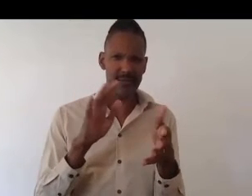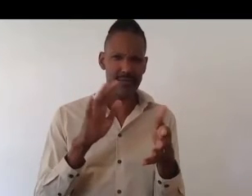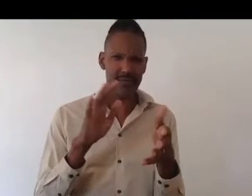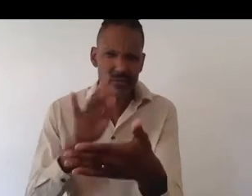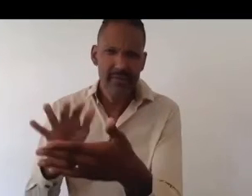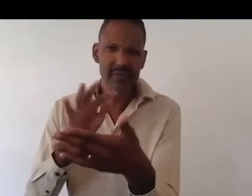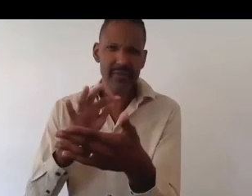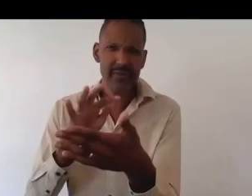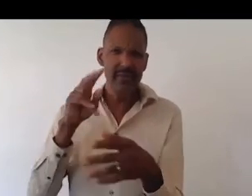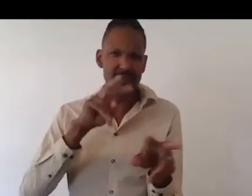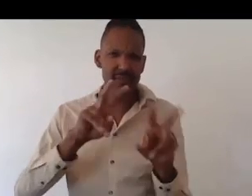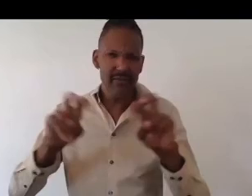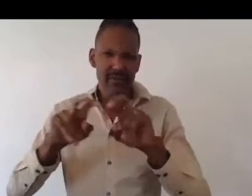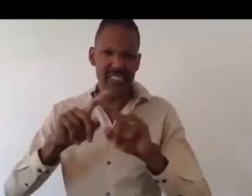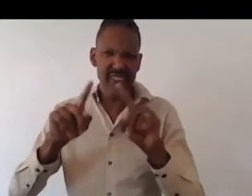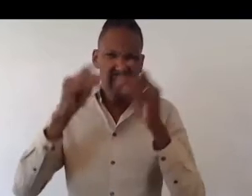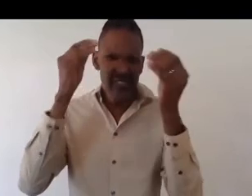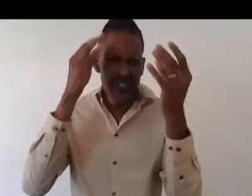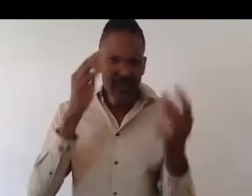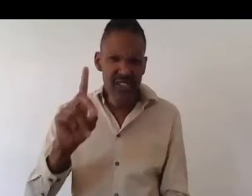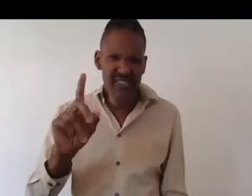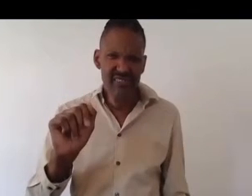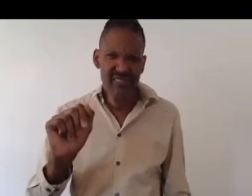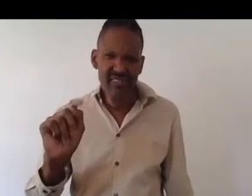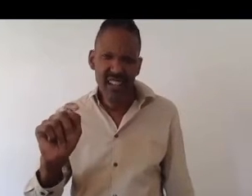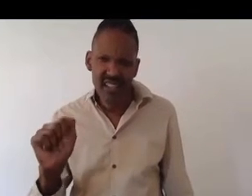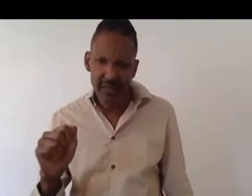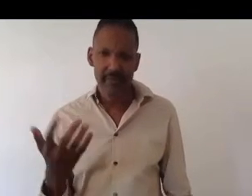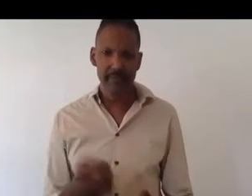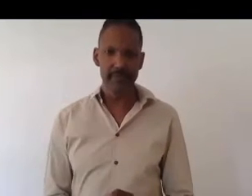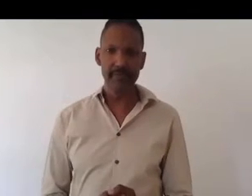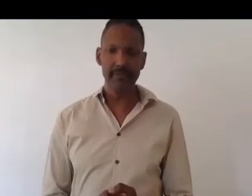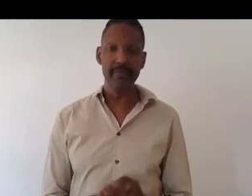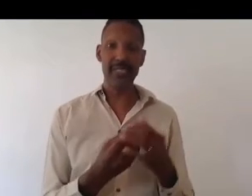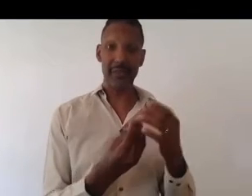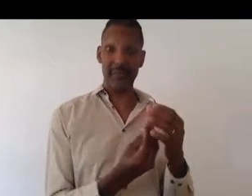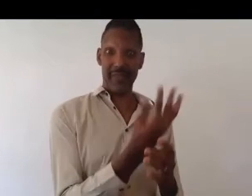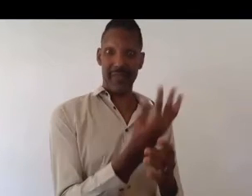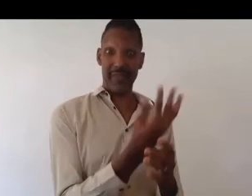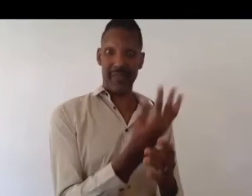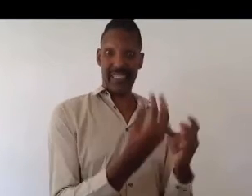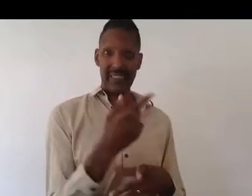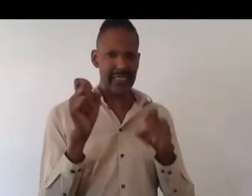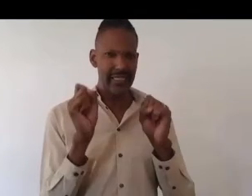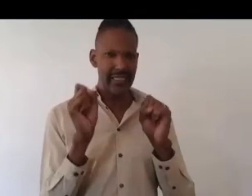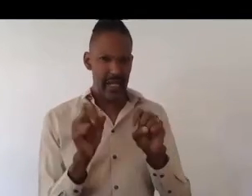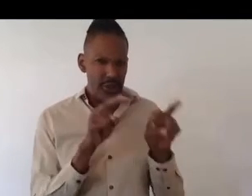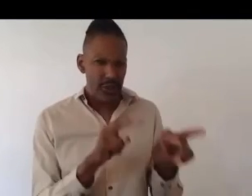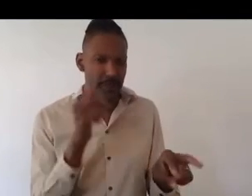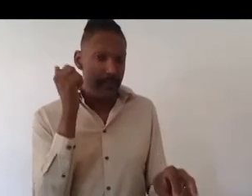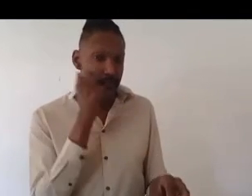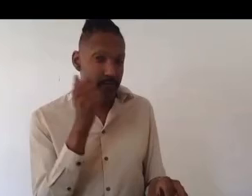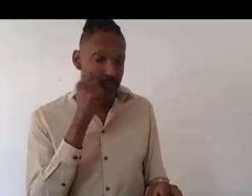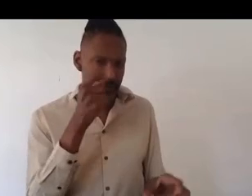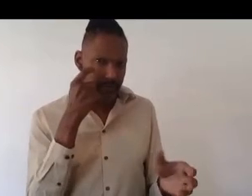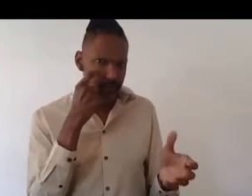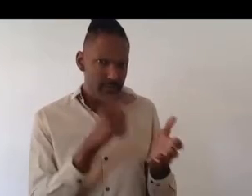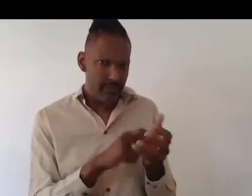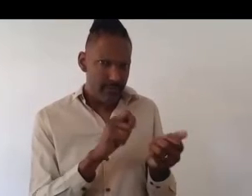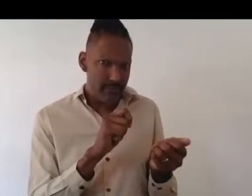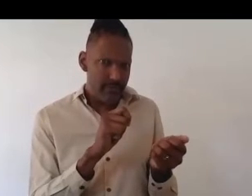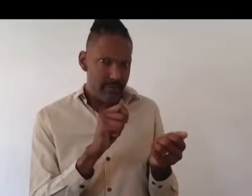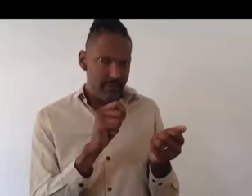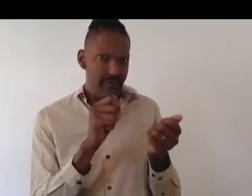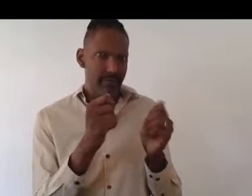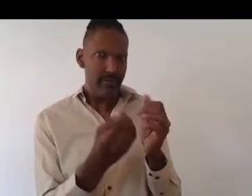data, documenting that this plant seems to change every week or every other day. If we keep on tracking it, we